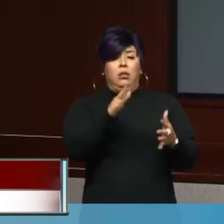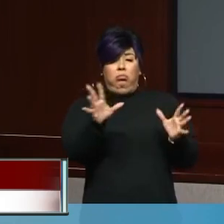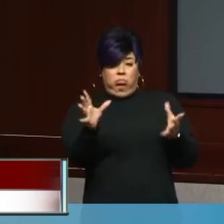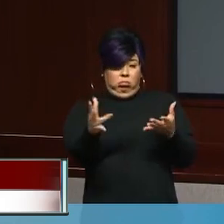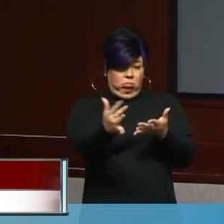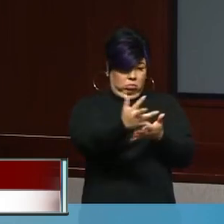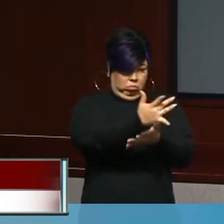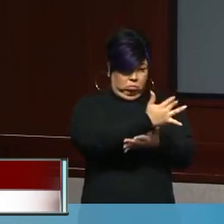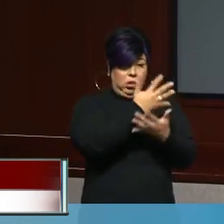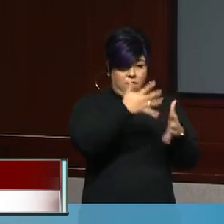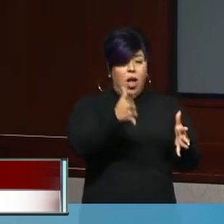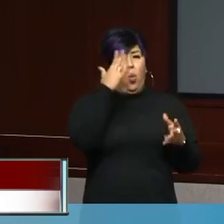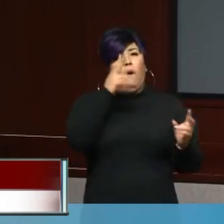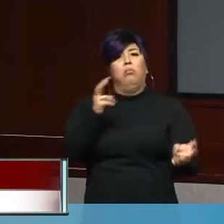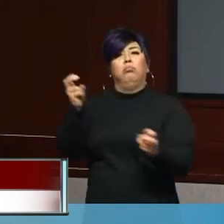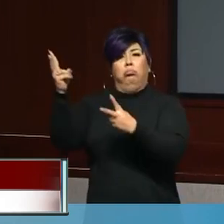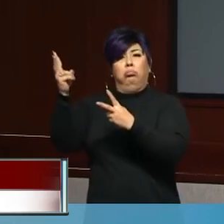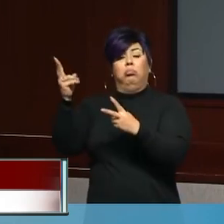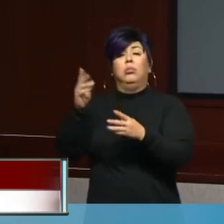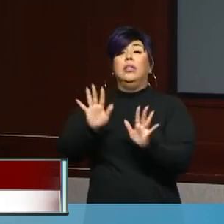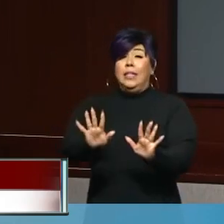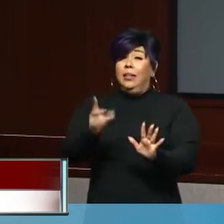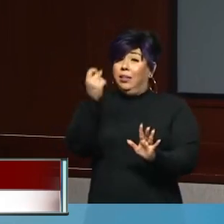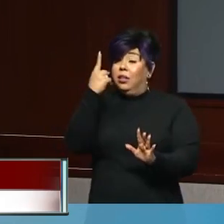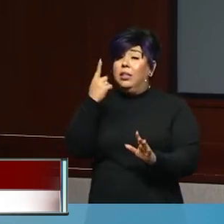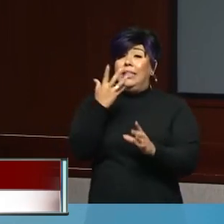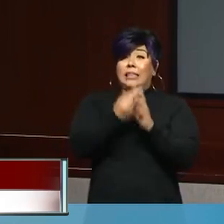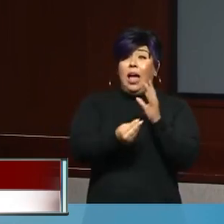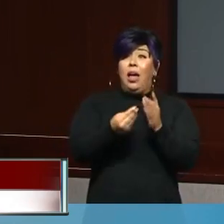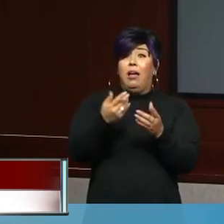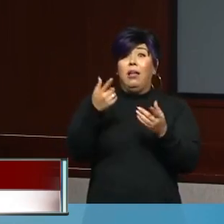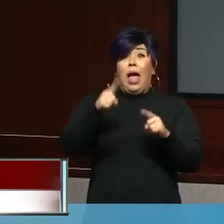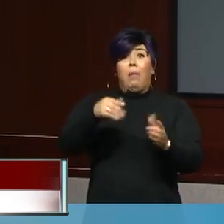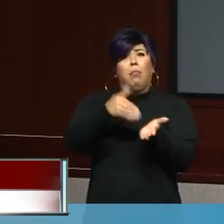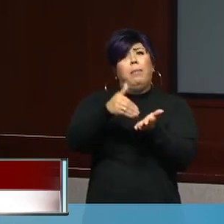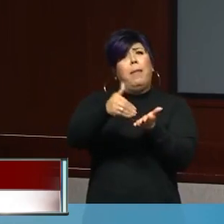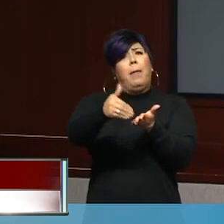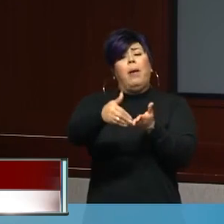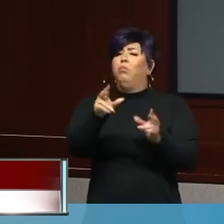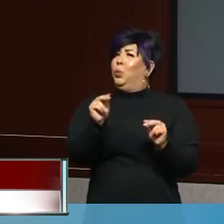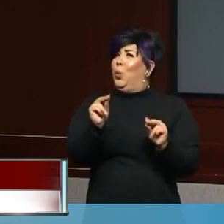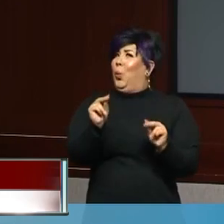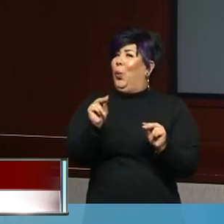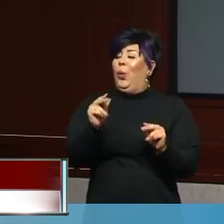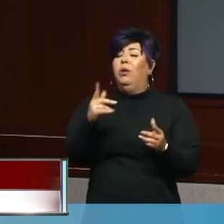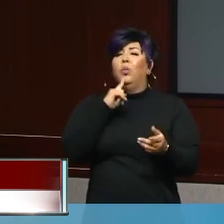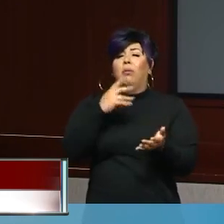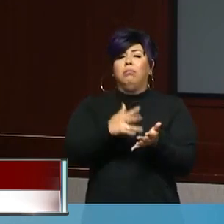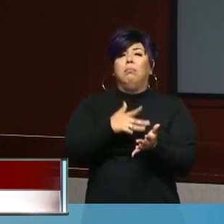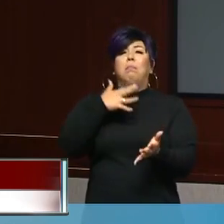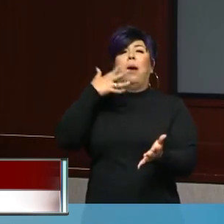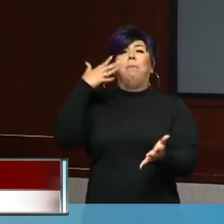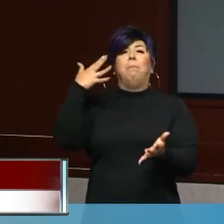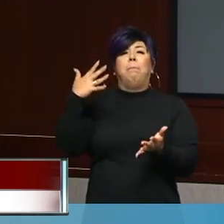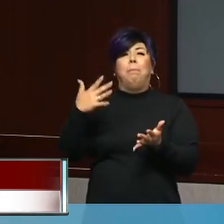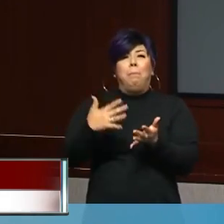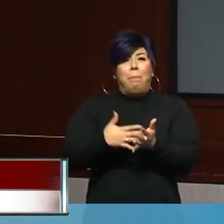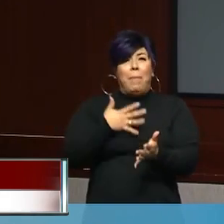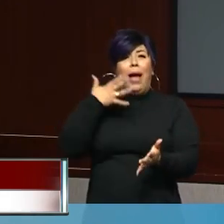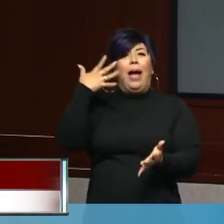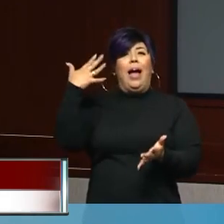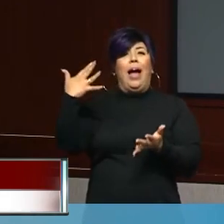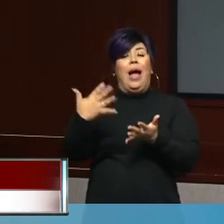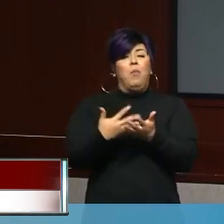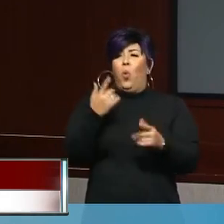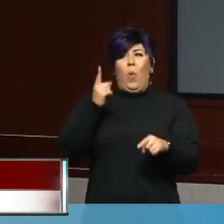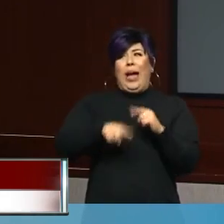updated. Because the frequency of deaths is irregular and hopefully becomes more and more rare, we are not able to predict or